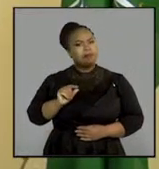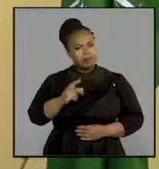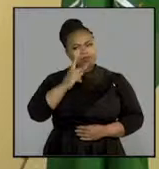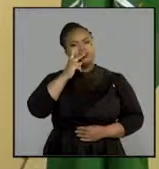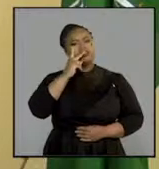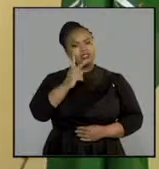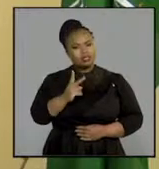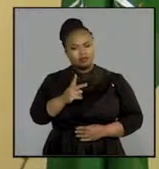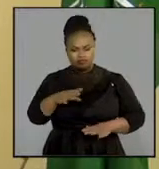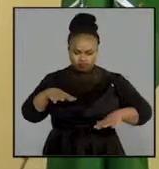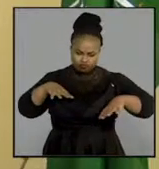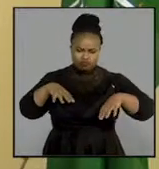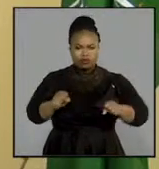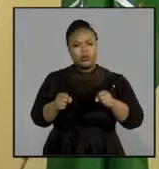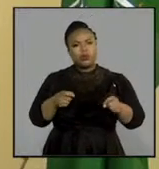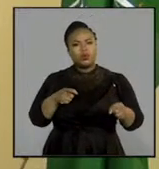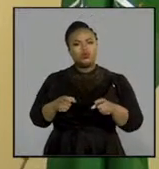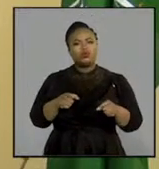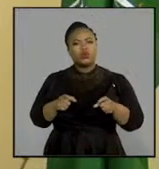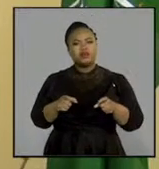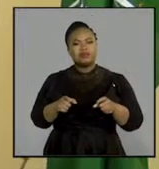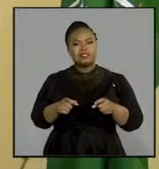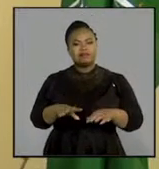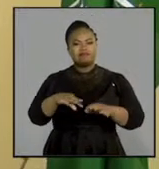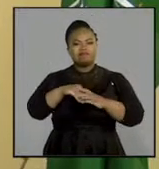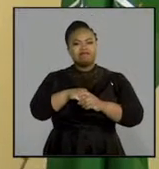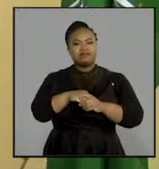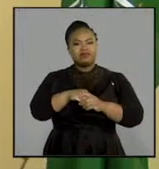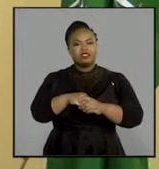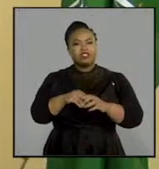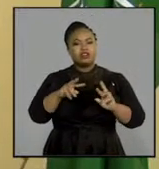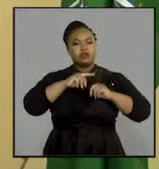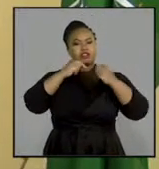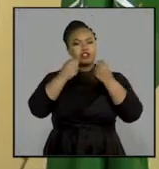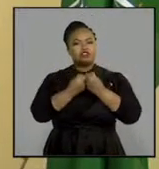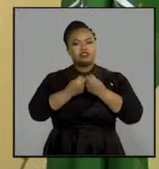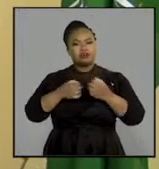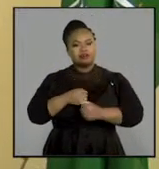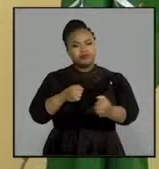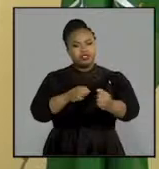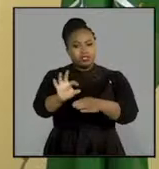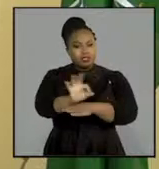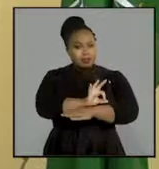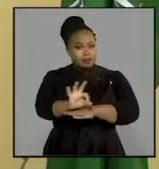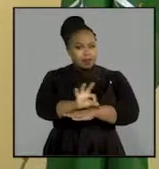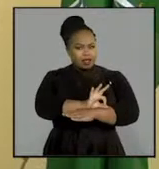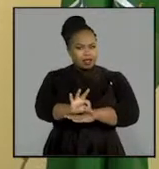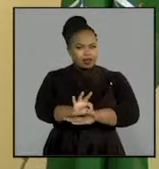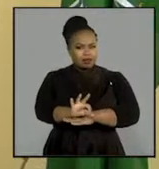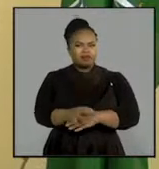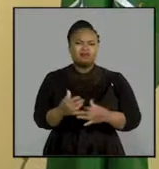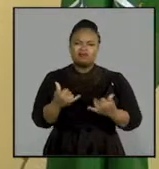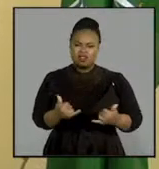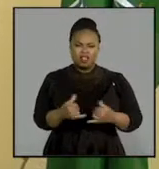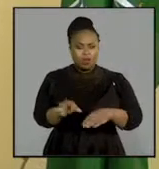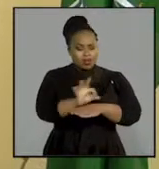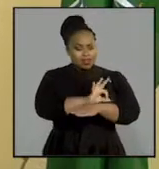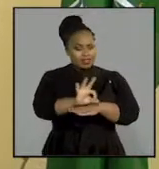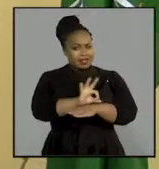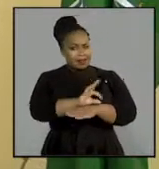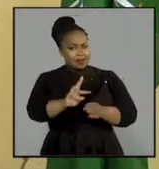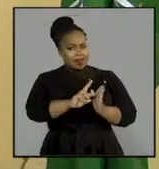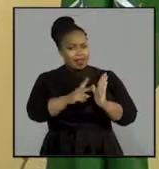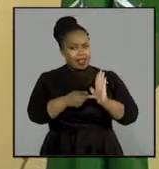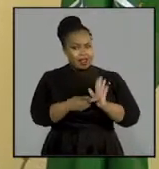that they have all taken ownership of the National Strategic Plan. And they've made